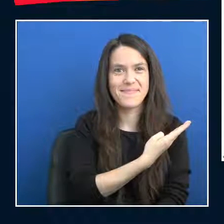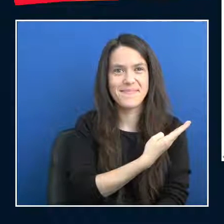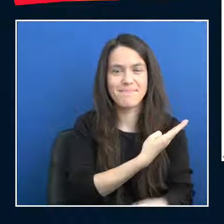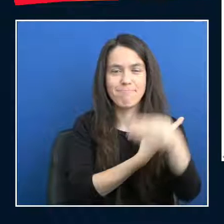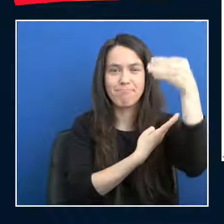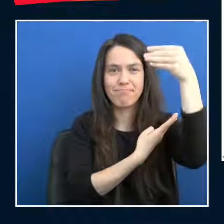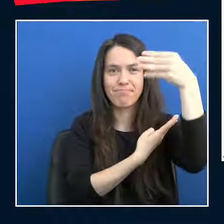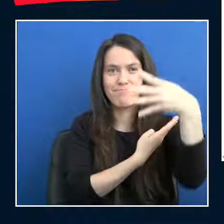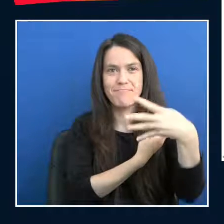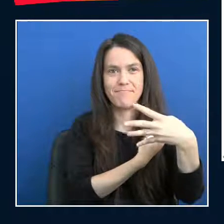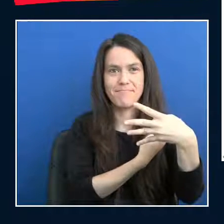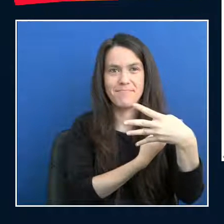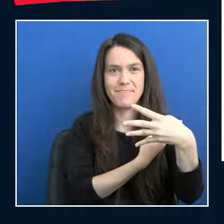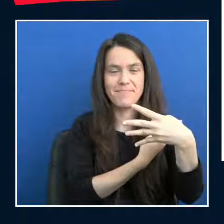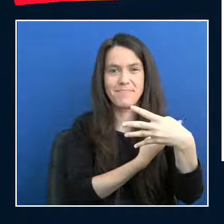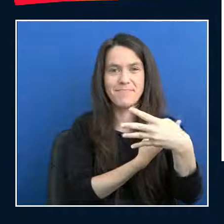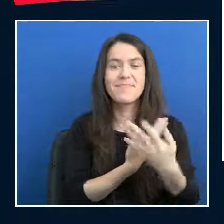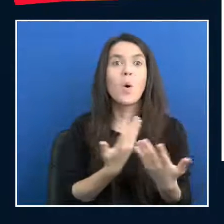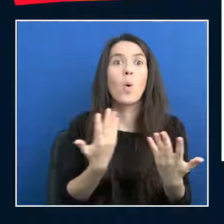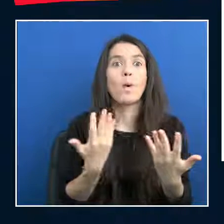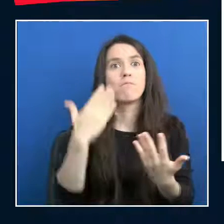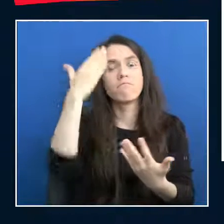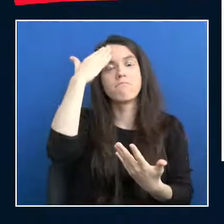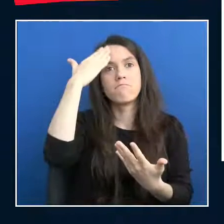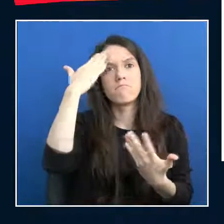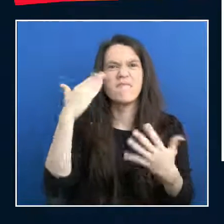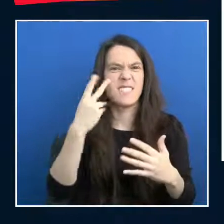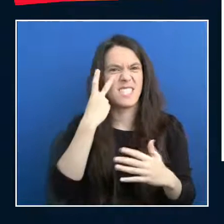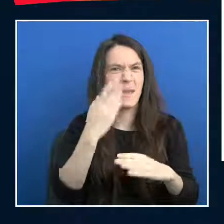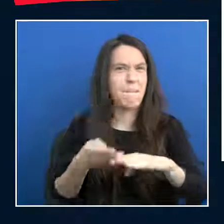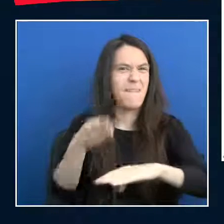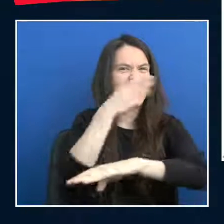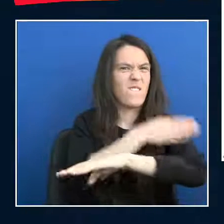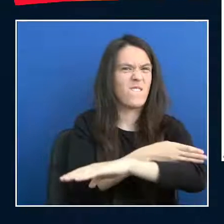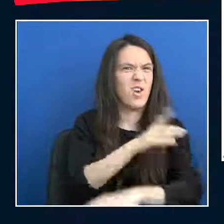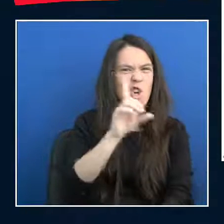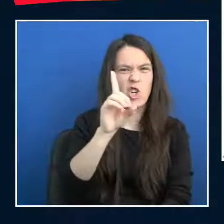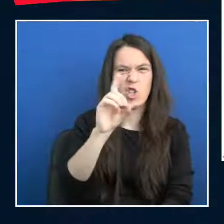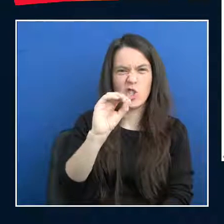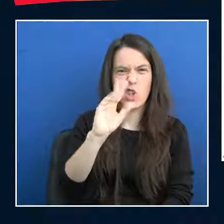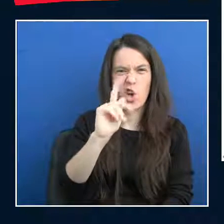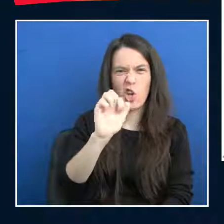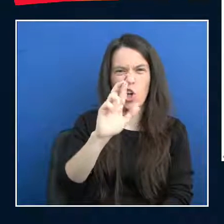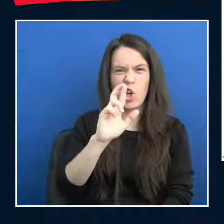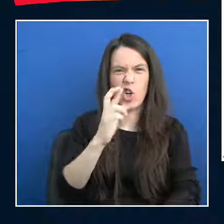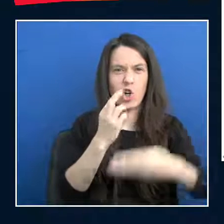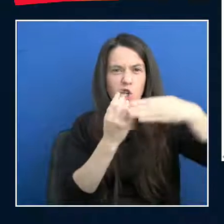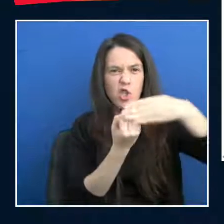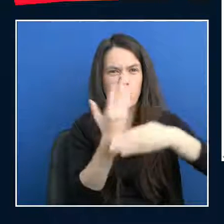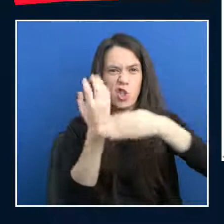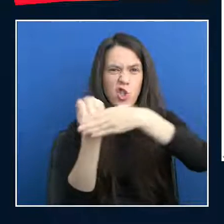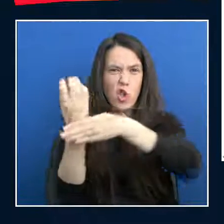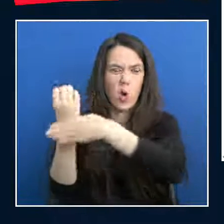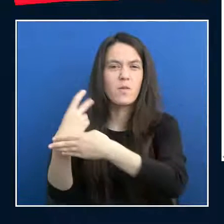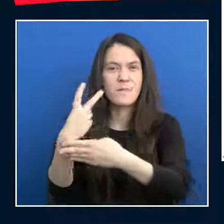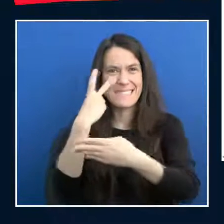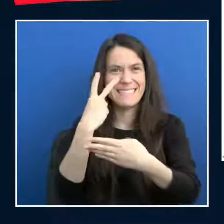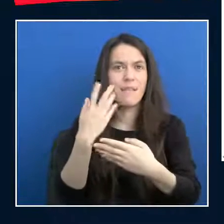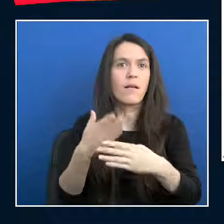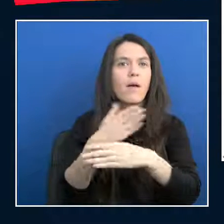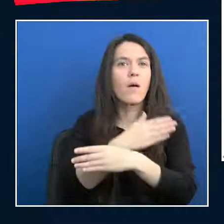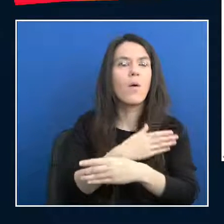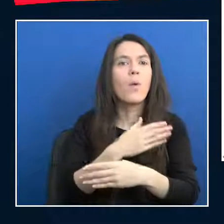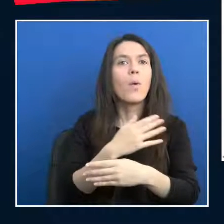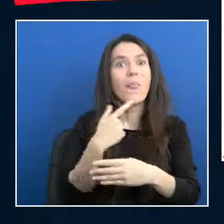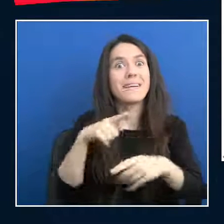that results, so we know we had seen the other Dockerfile from the beginning where we just used Maven. And this container